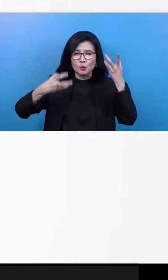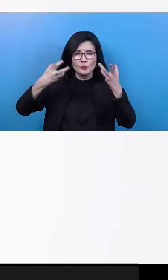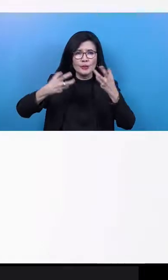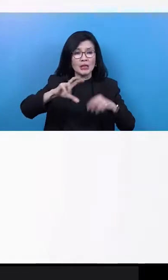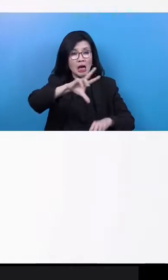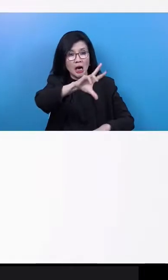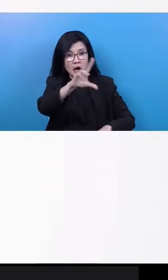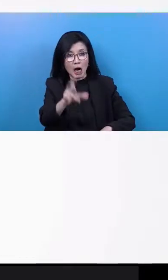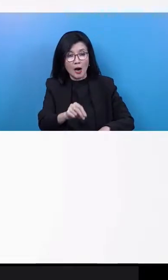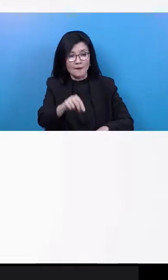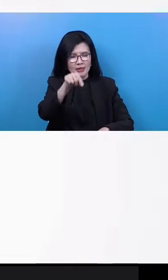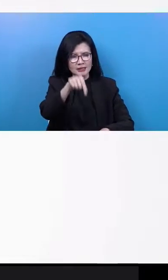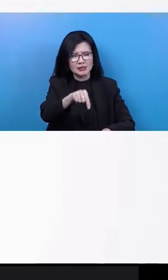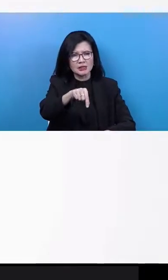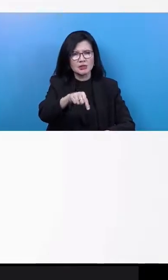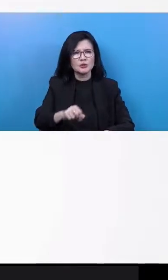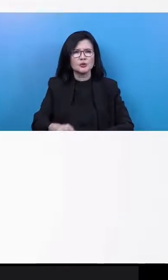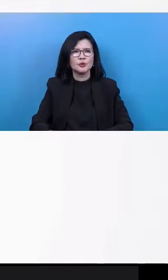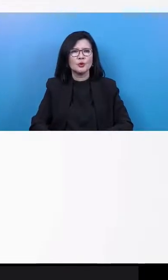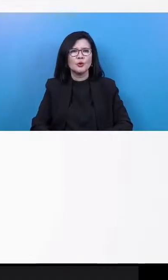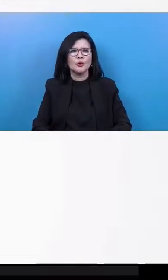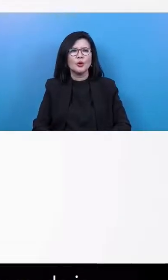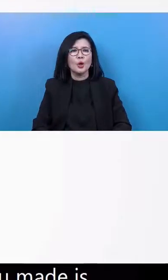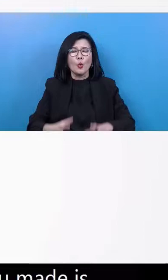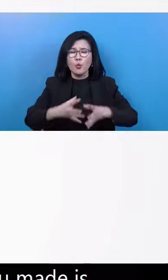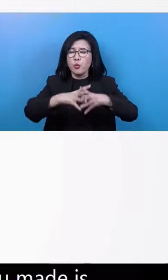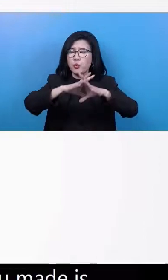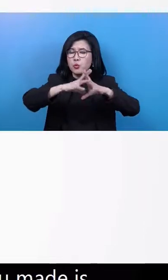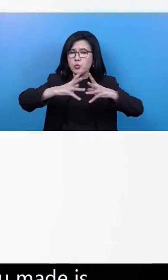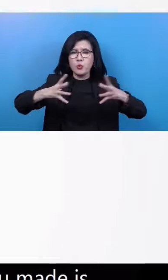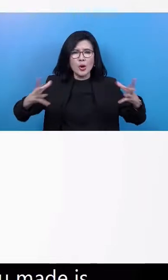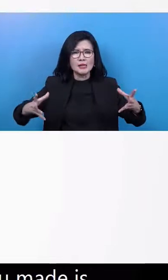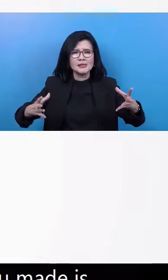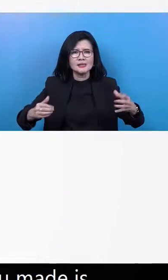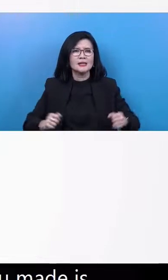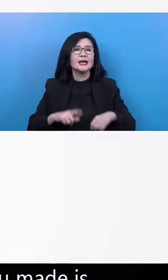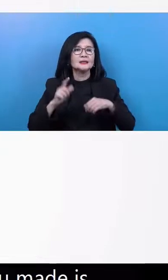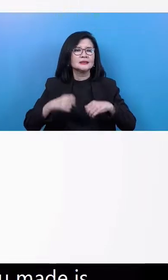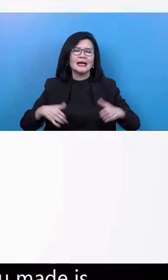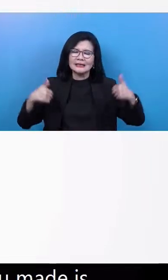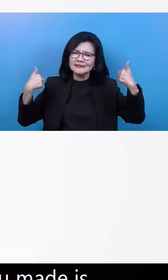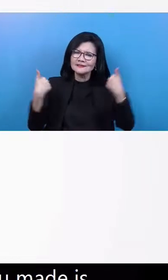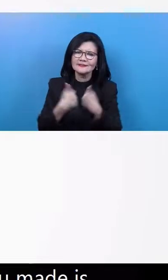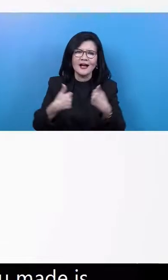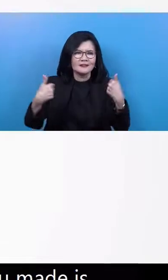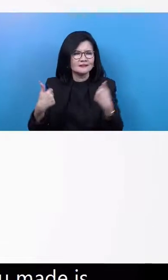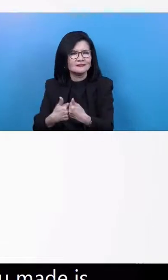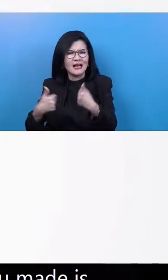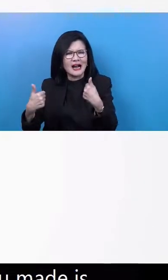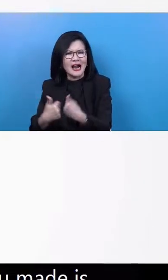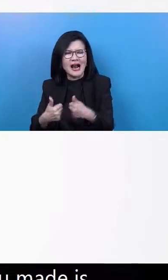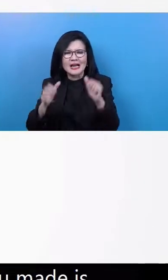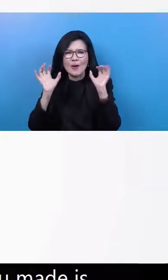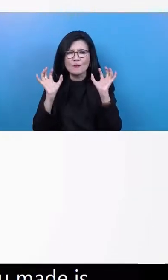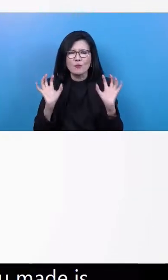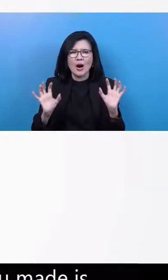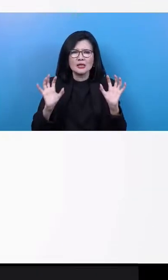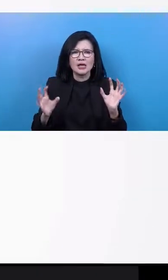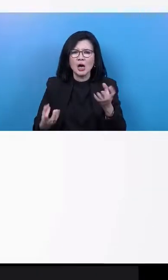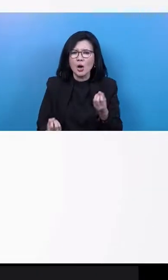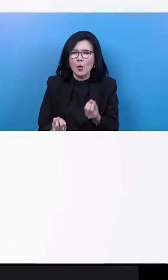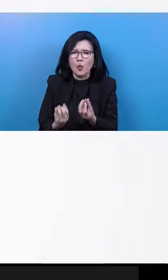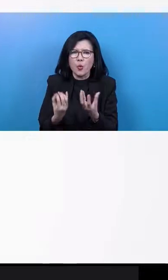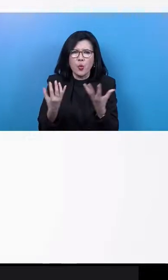and therefore the challenges presented is large. At the same time, I think you also mentioned about the fact that,